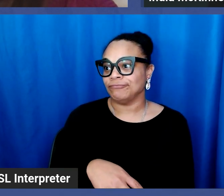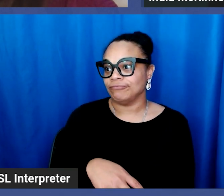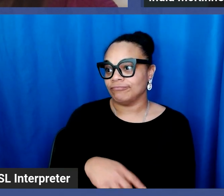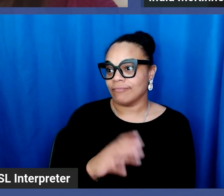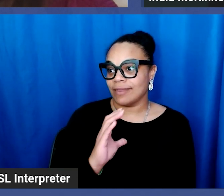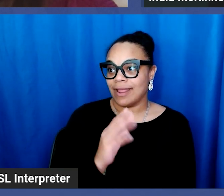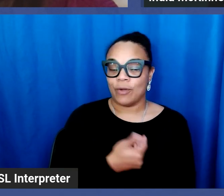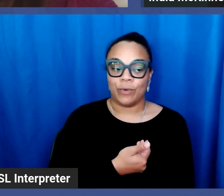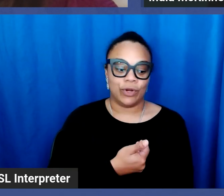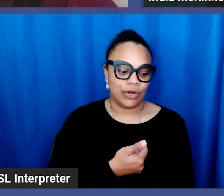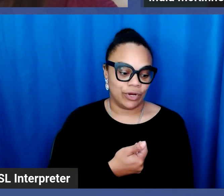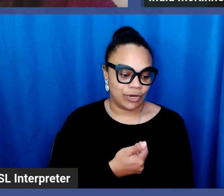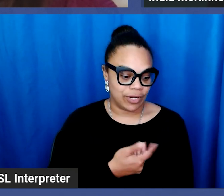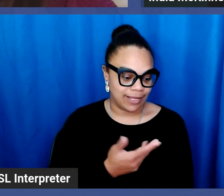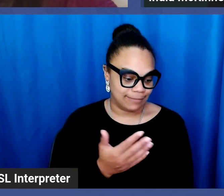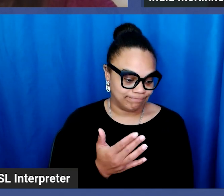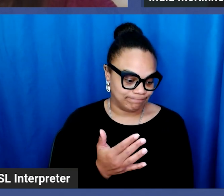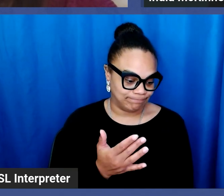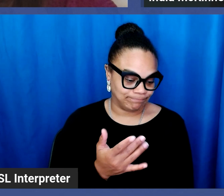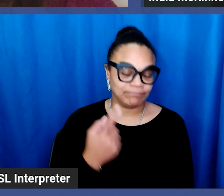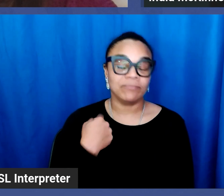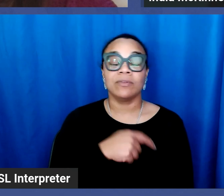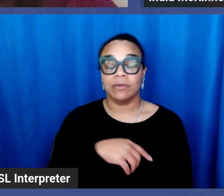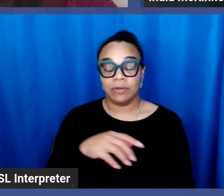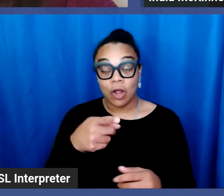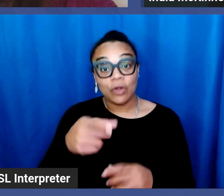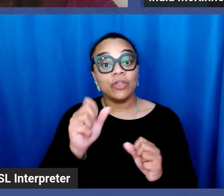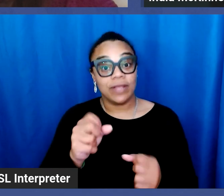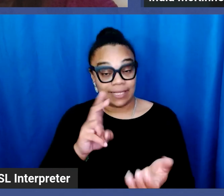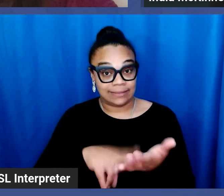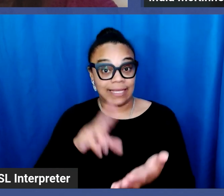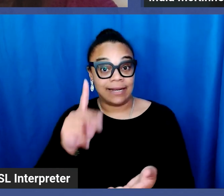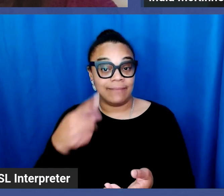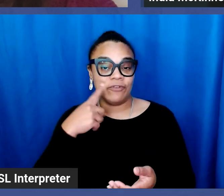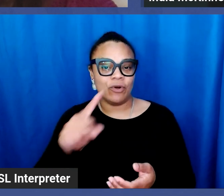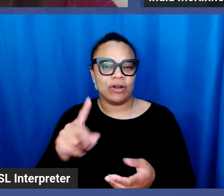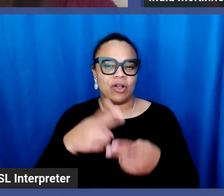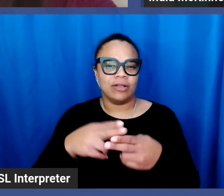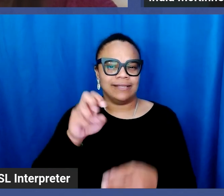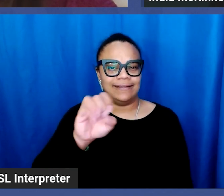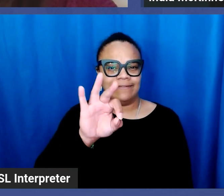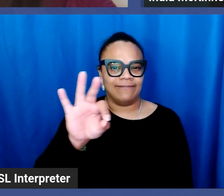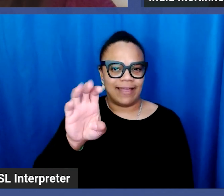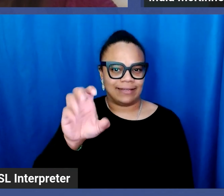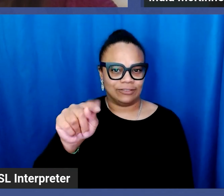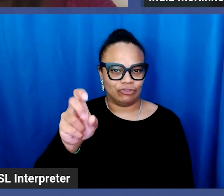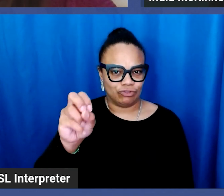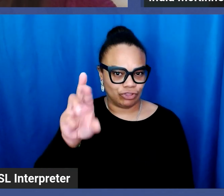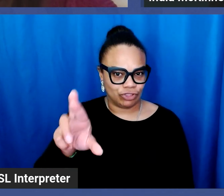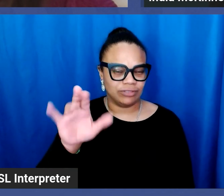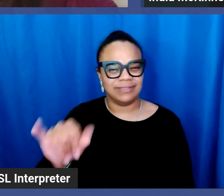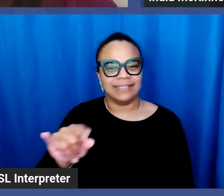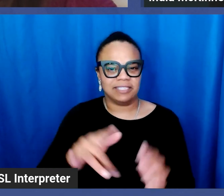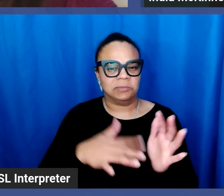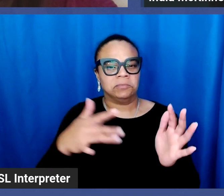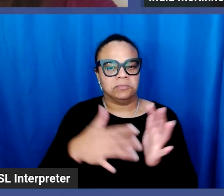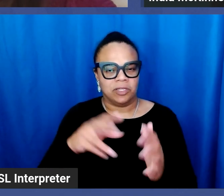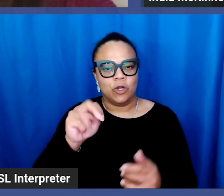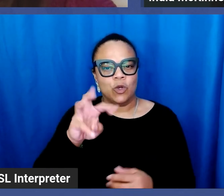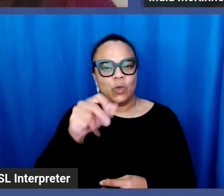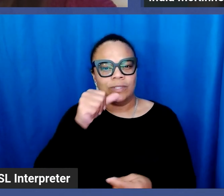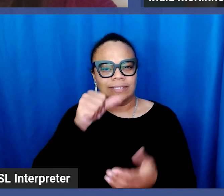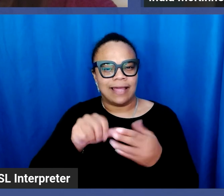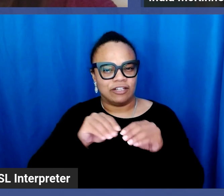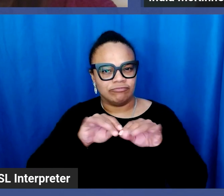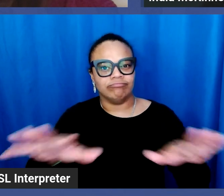our, we send out, you could sign up for, we call it Effector. It's a periodic newsletter that goes out that